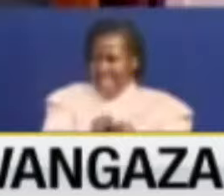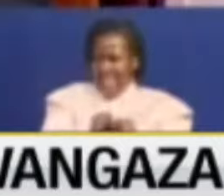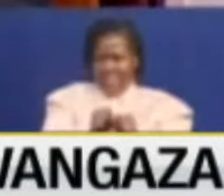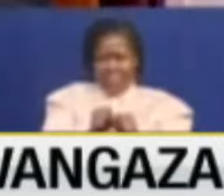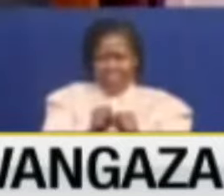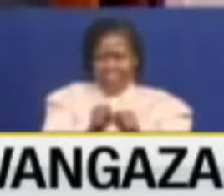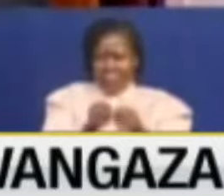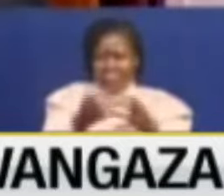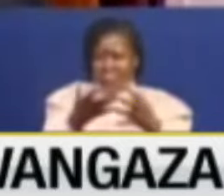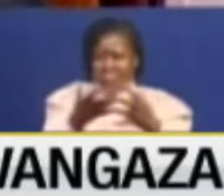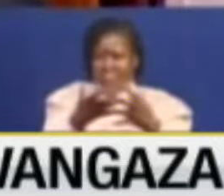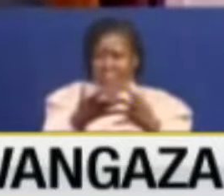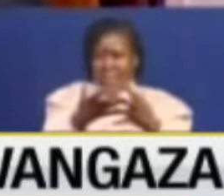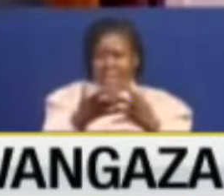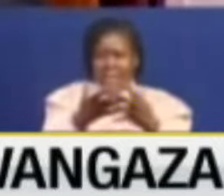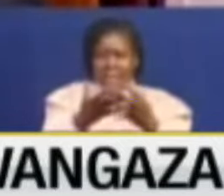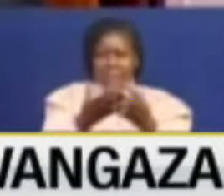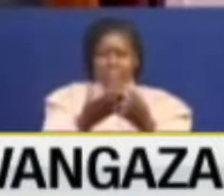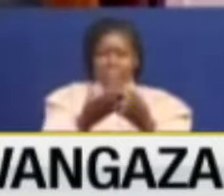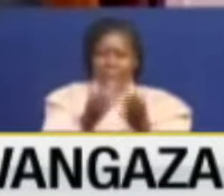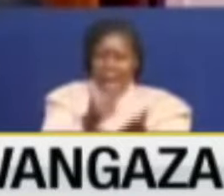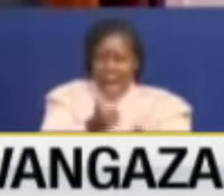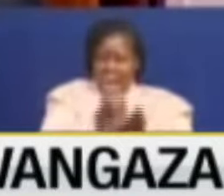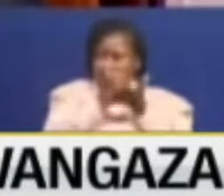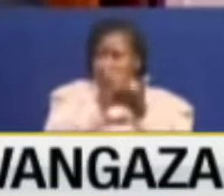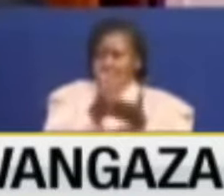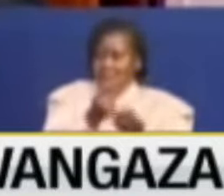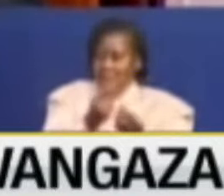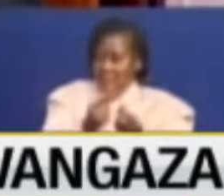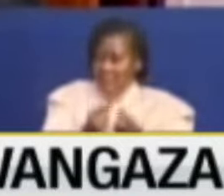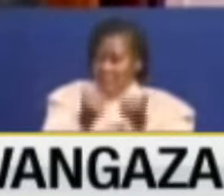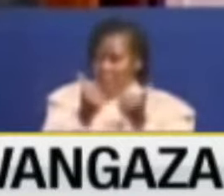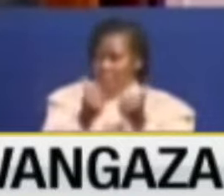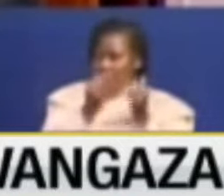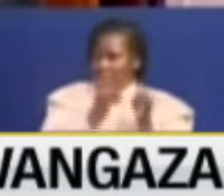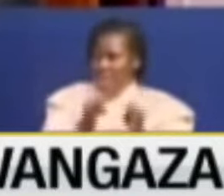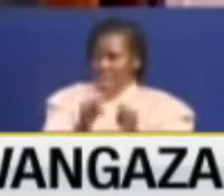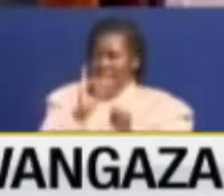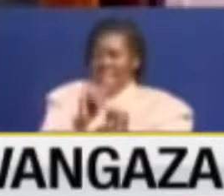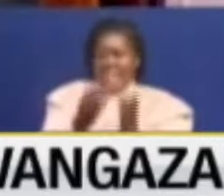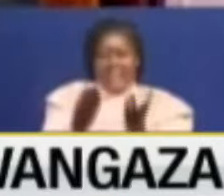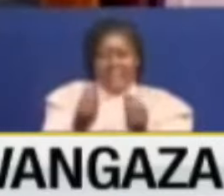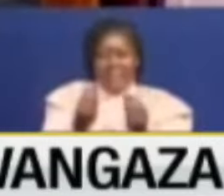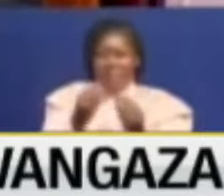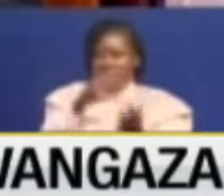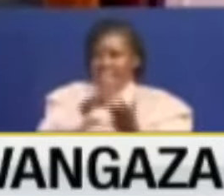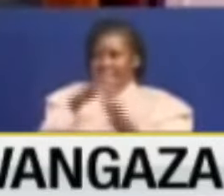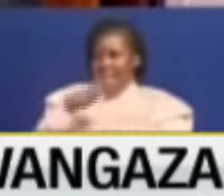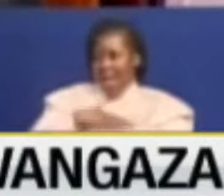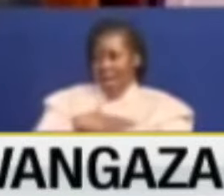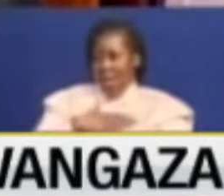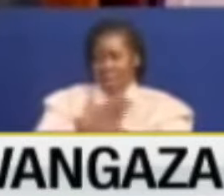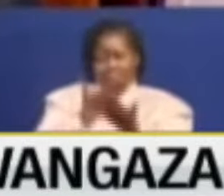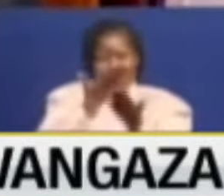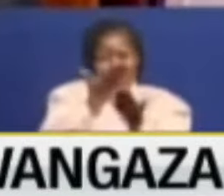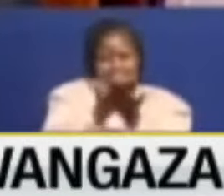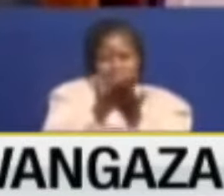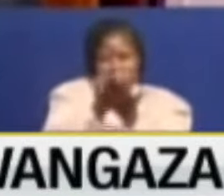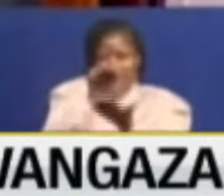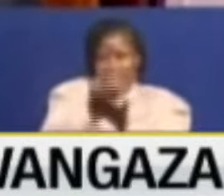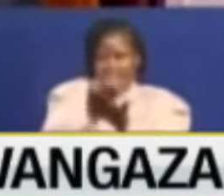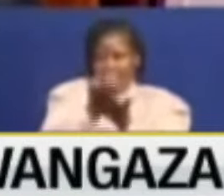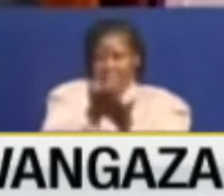to the benefit of few individuals. That is the simplicity of our case, Honorable Governors. We'll present you with